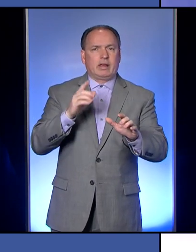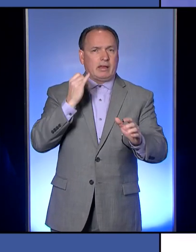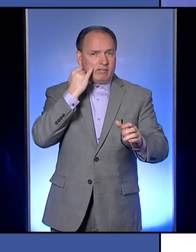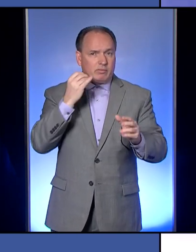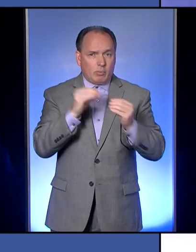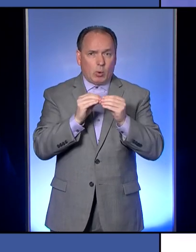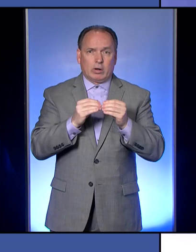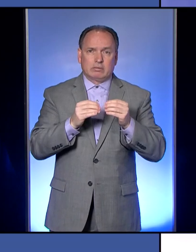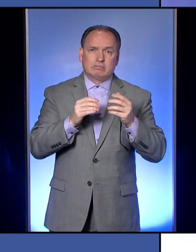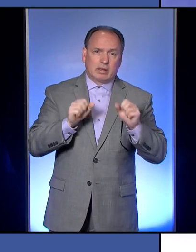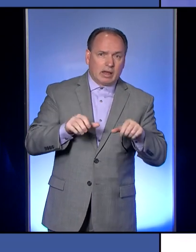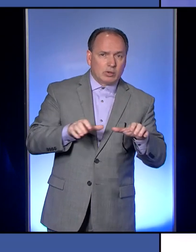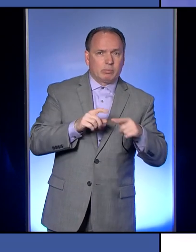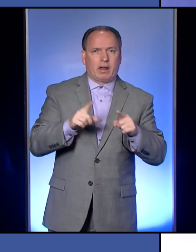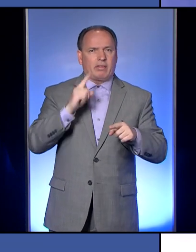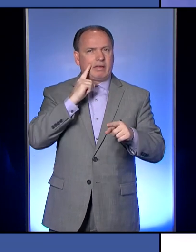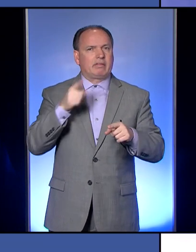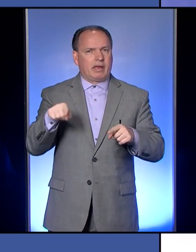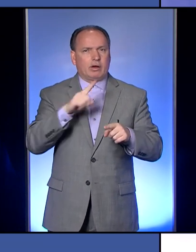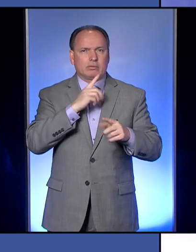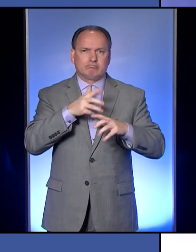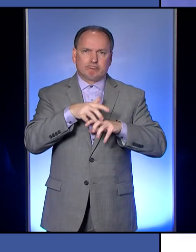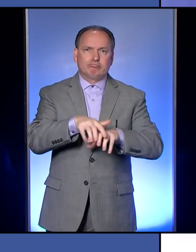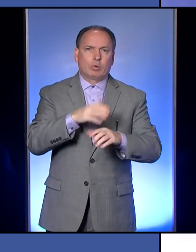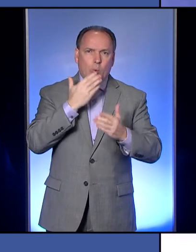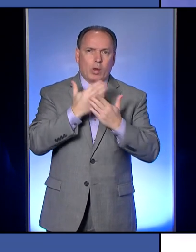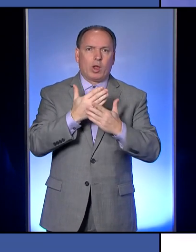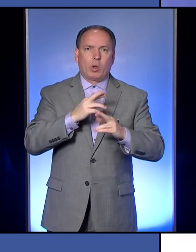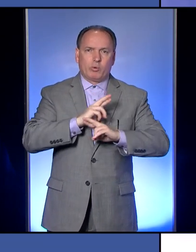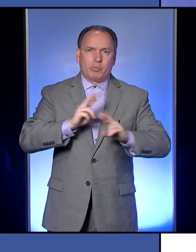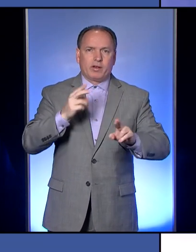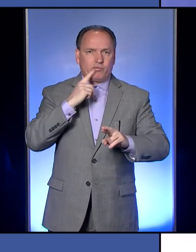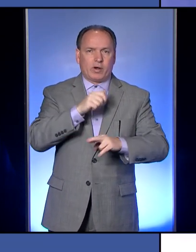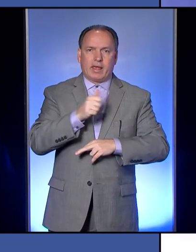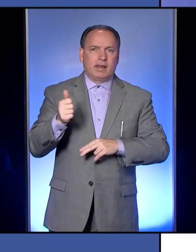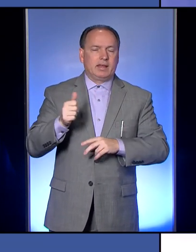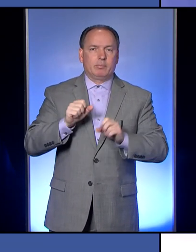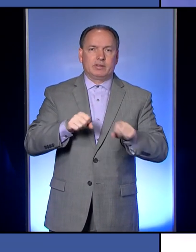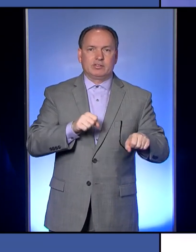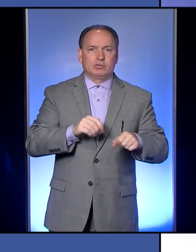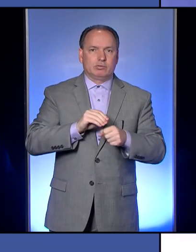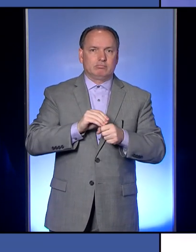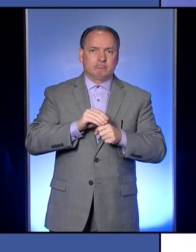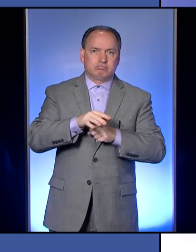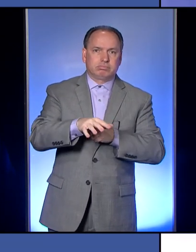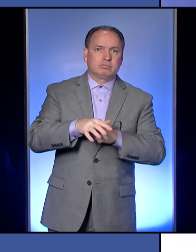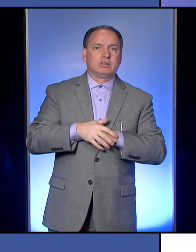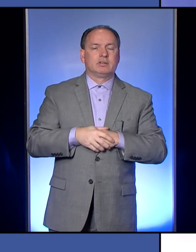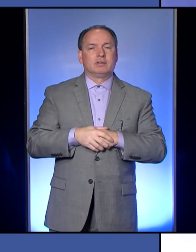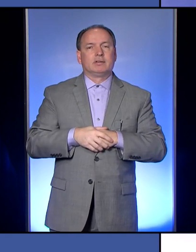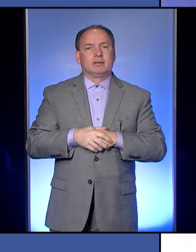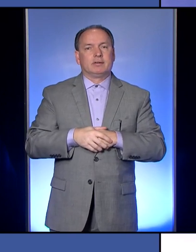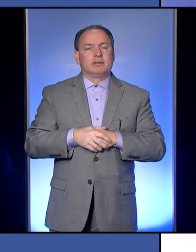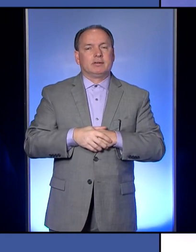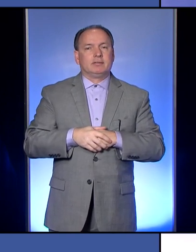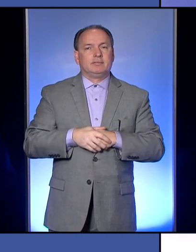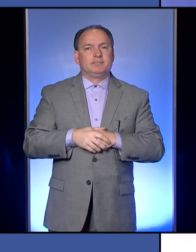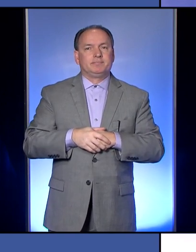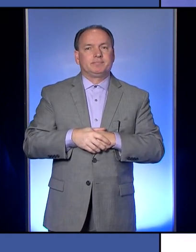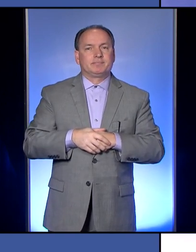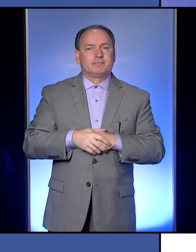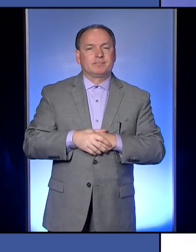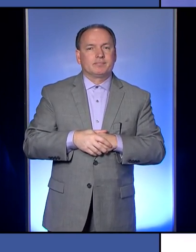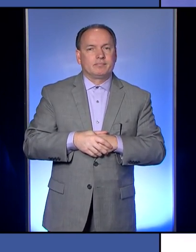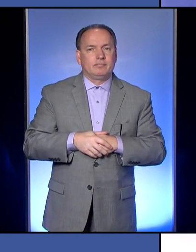do. But I believe that they are well prepared for any potential COVID-19 cases that would enter